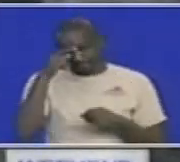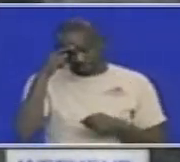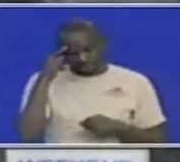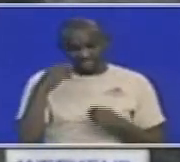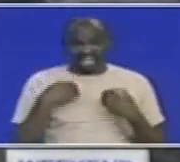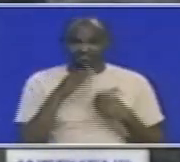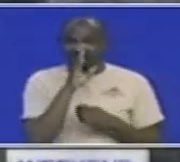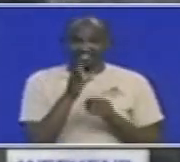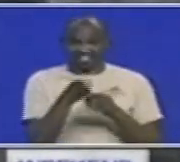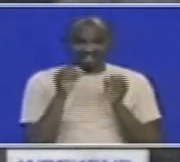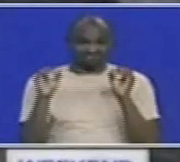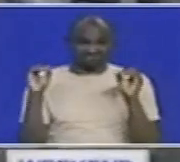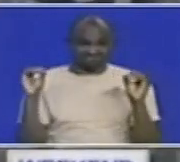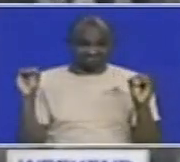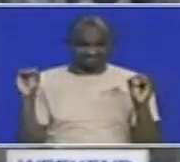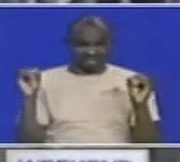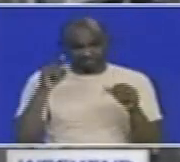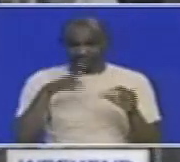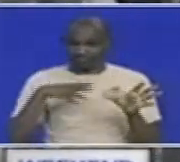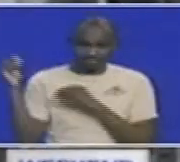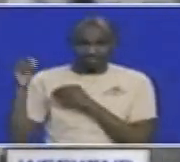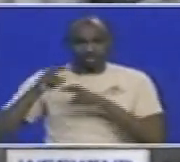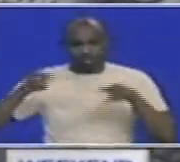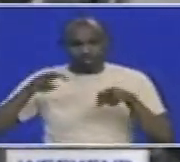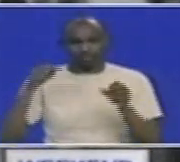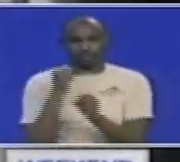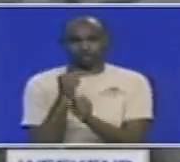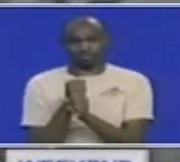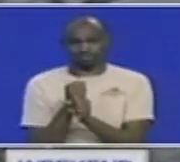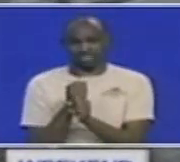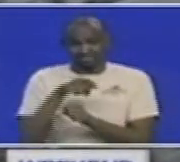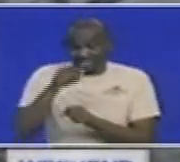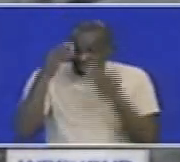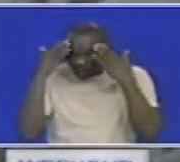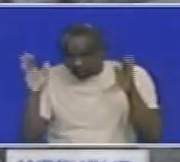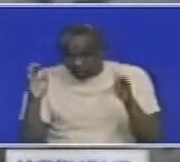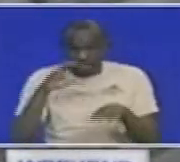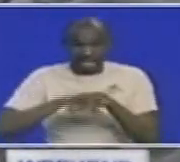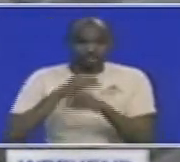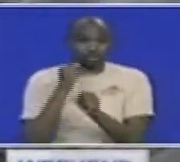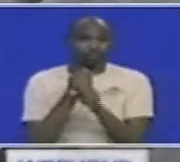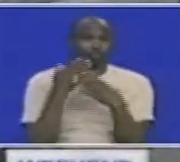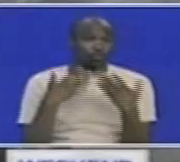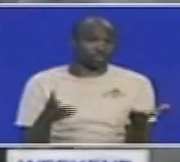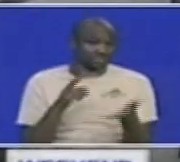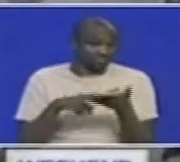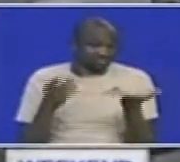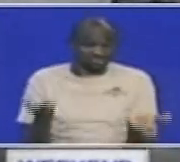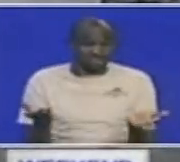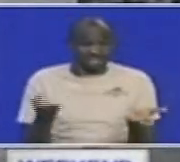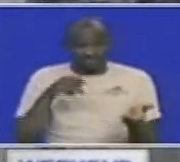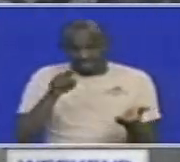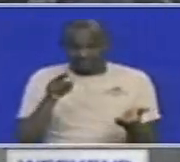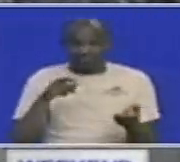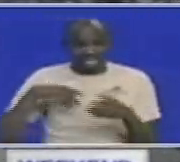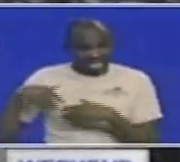none. He sets out to look for work, not knowing where he's going or where he will end up, leaving behind